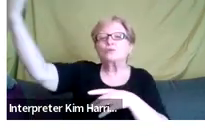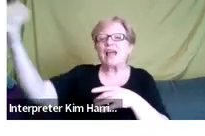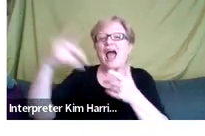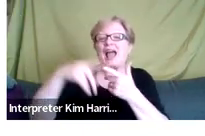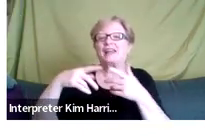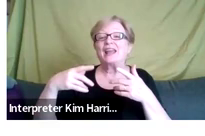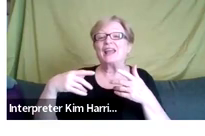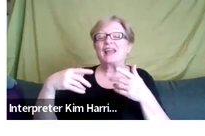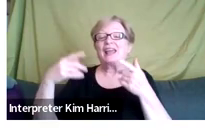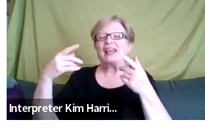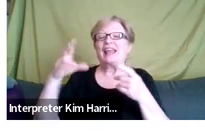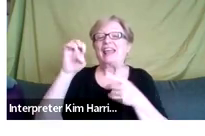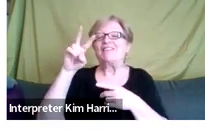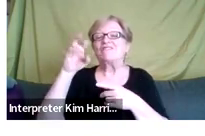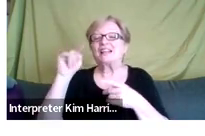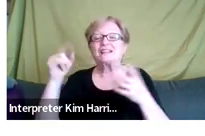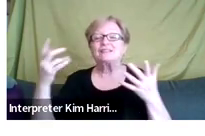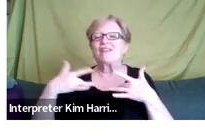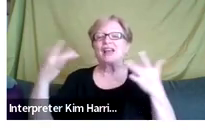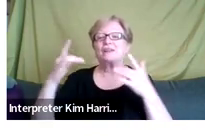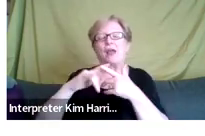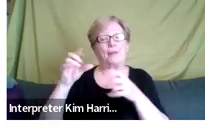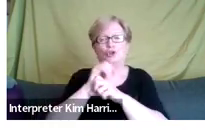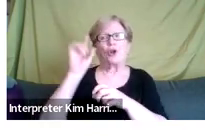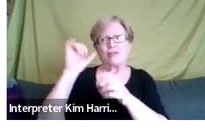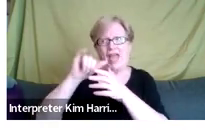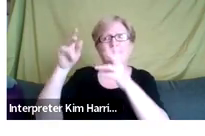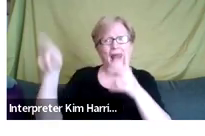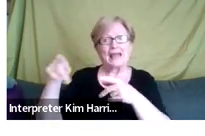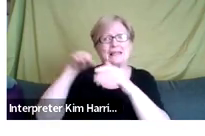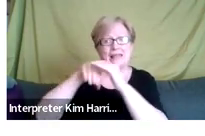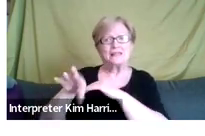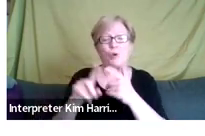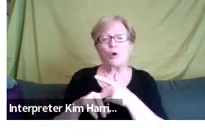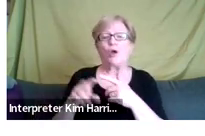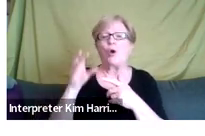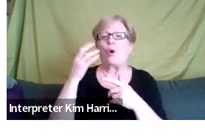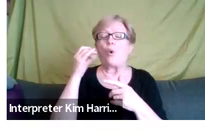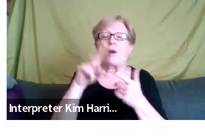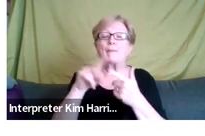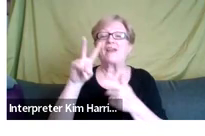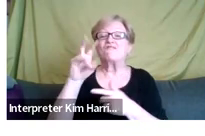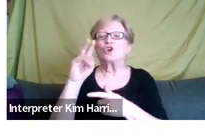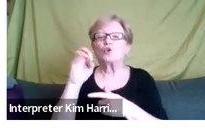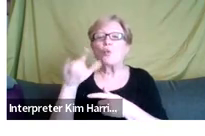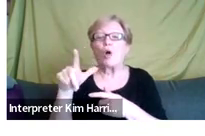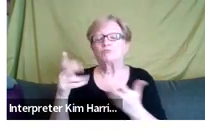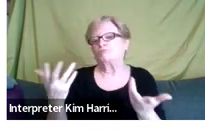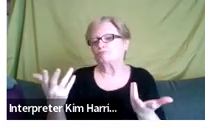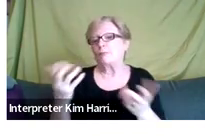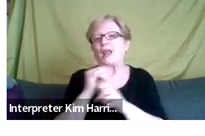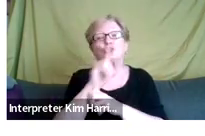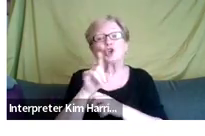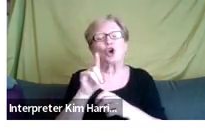work, maybe making sure that space is accessible, or if it's a virtual event, making sure,